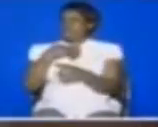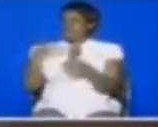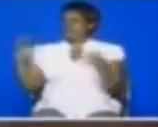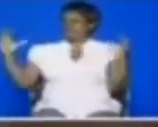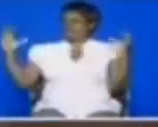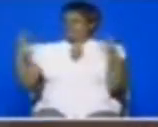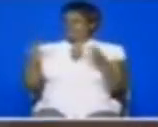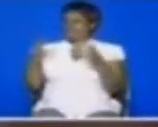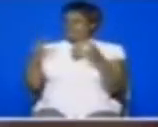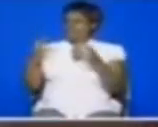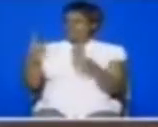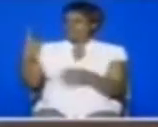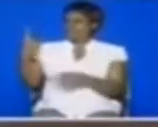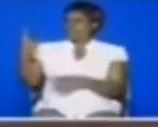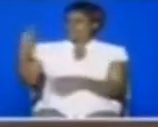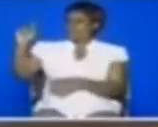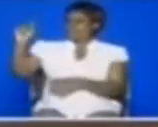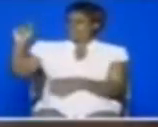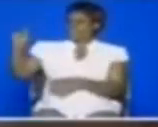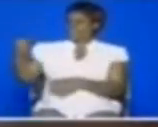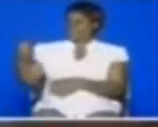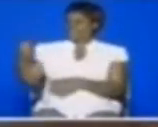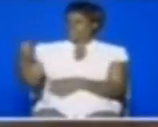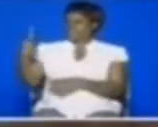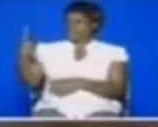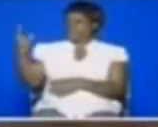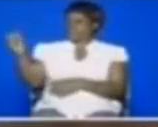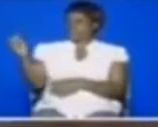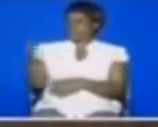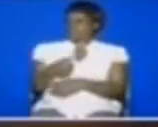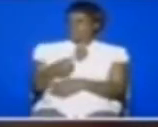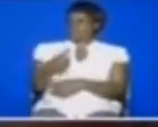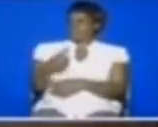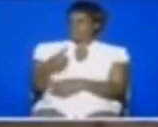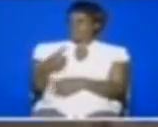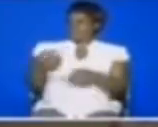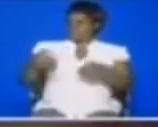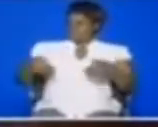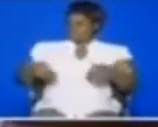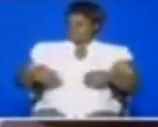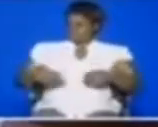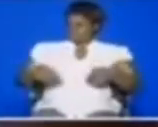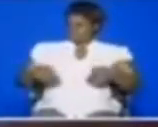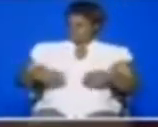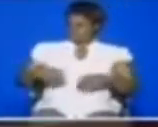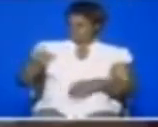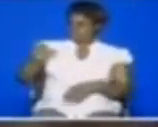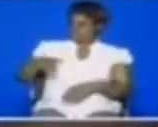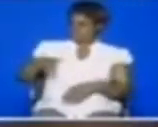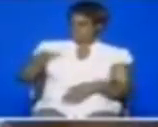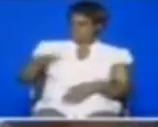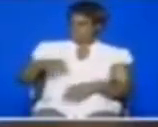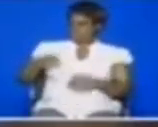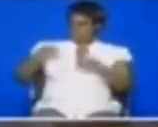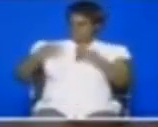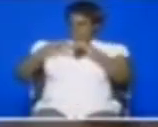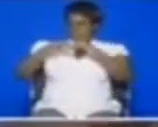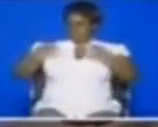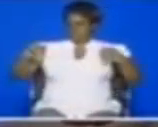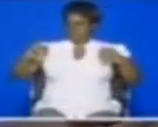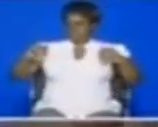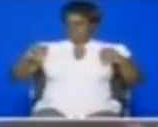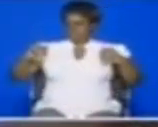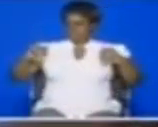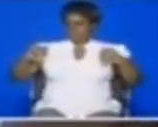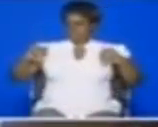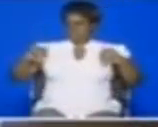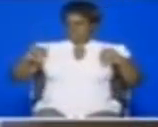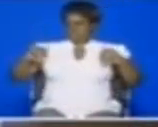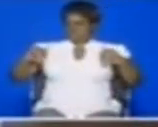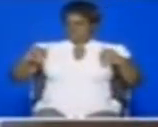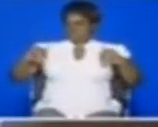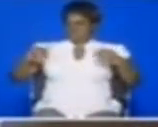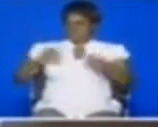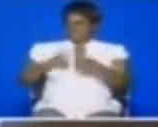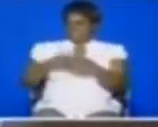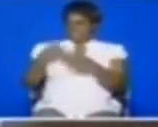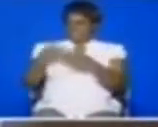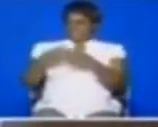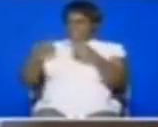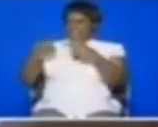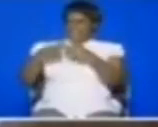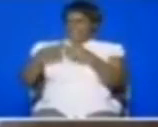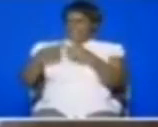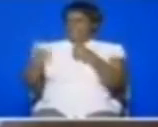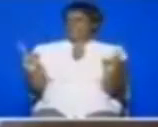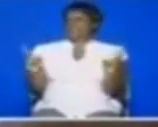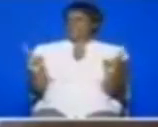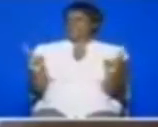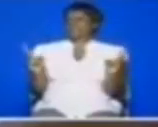chama of ₱1,000 contribution a month, 1 million youth, 1 million women separated, because we have different things to tackle. Mm-hmm. And then we start doing,